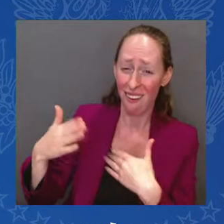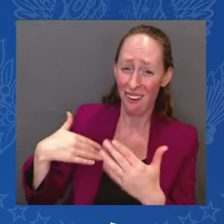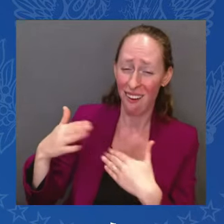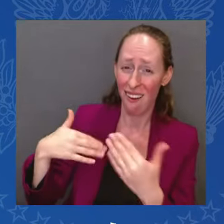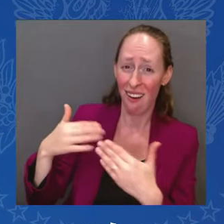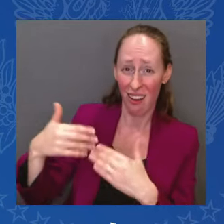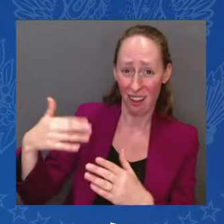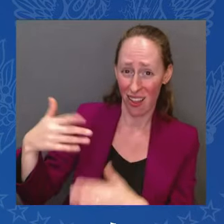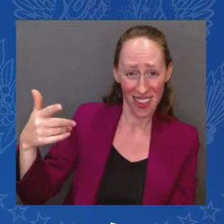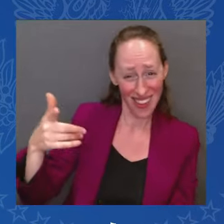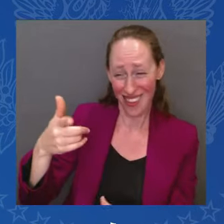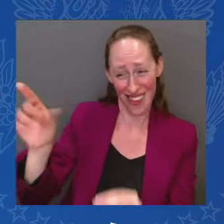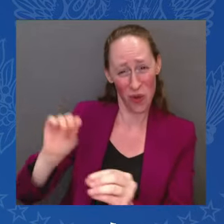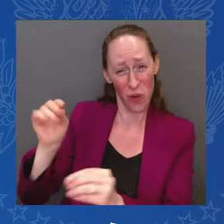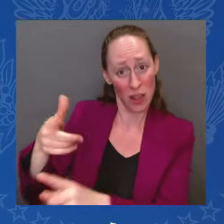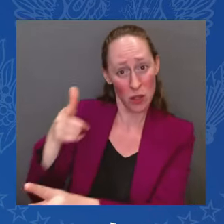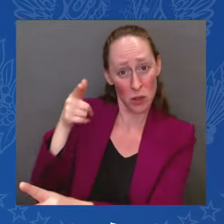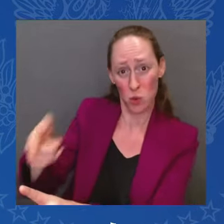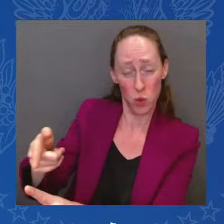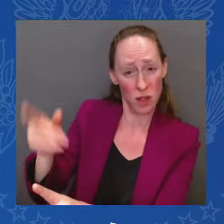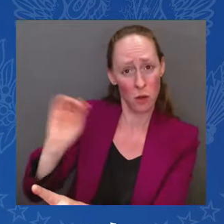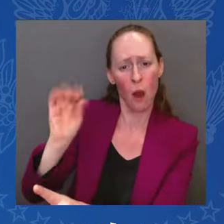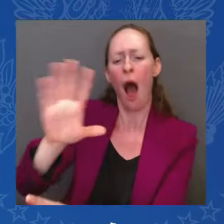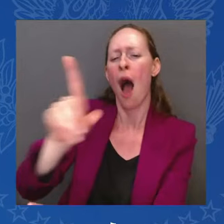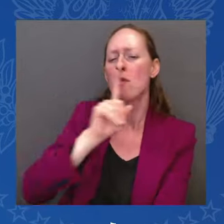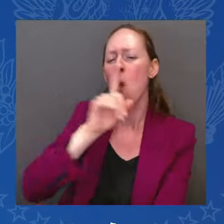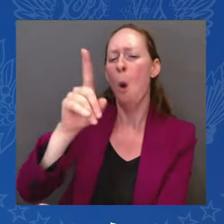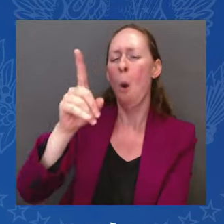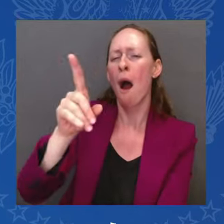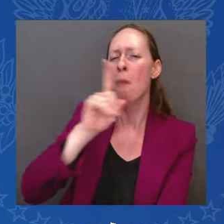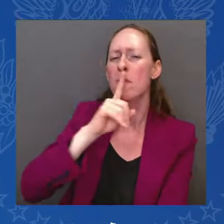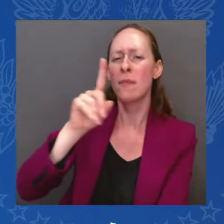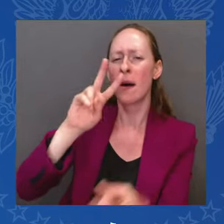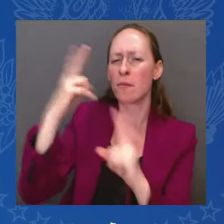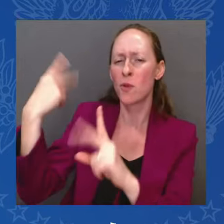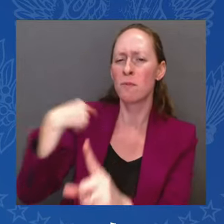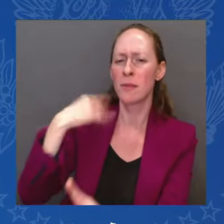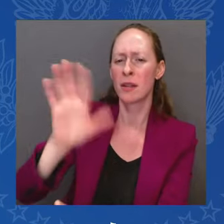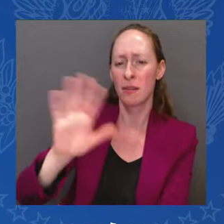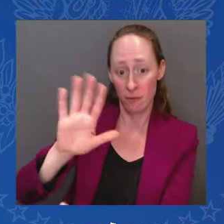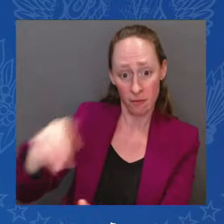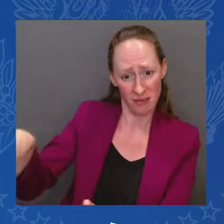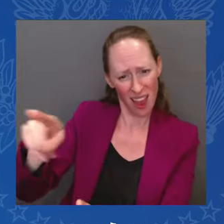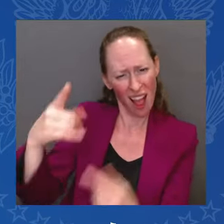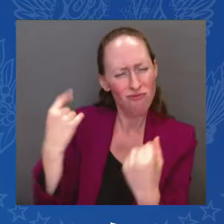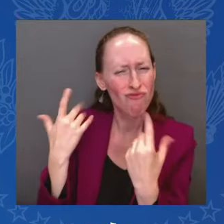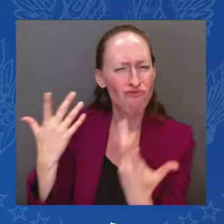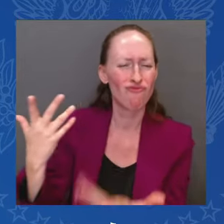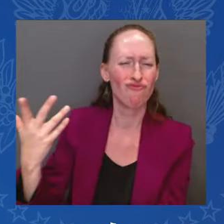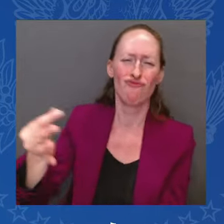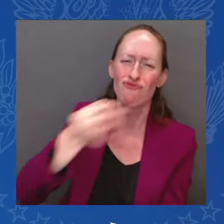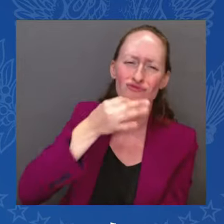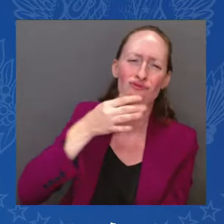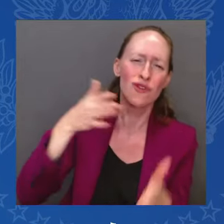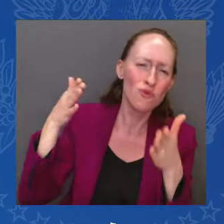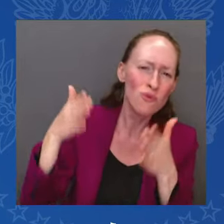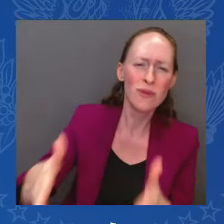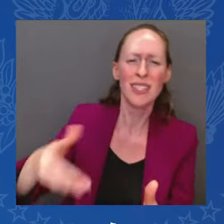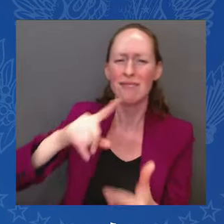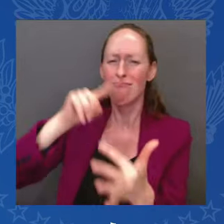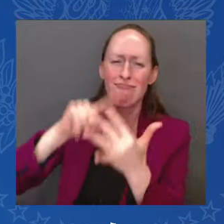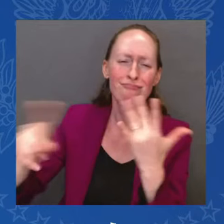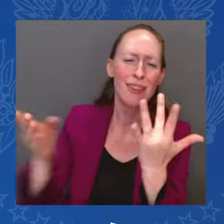misunderstands. These were hard and tough cops asking me, could I get them psychiatric help?